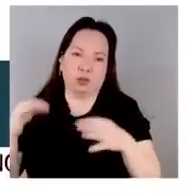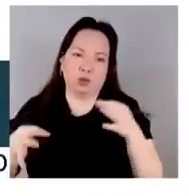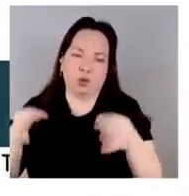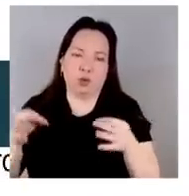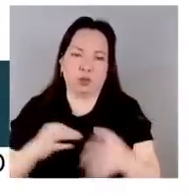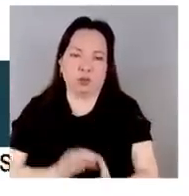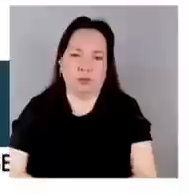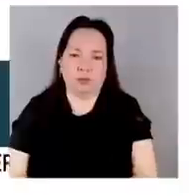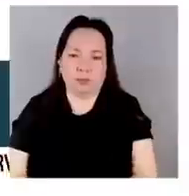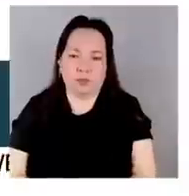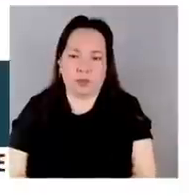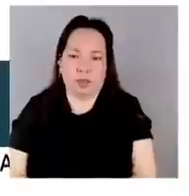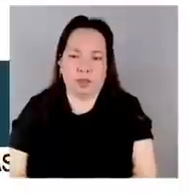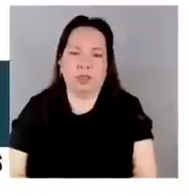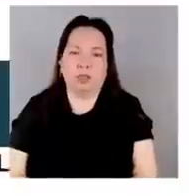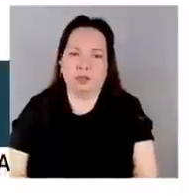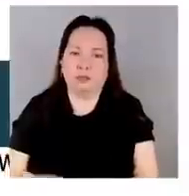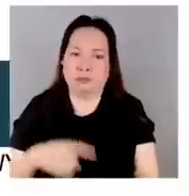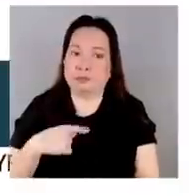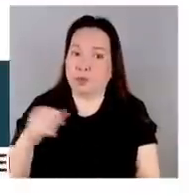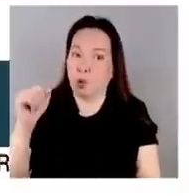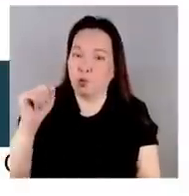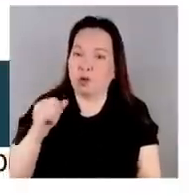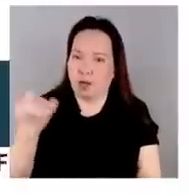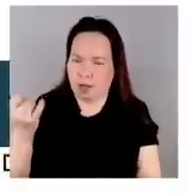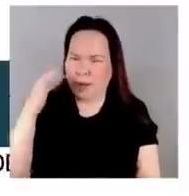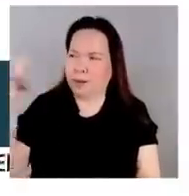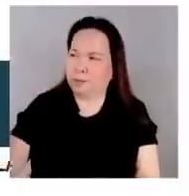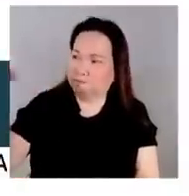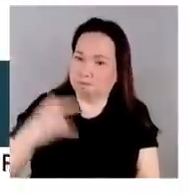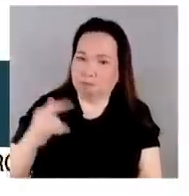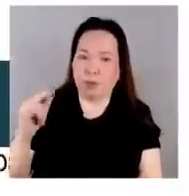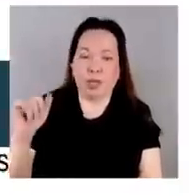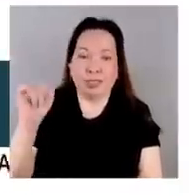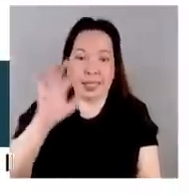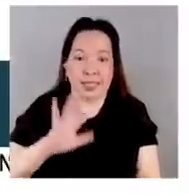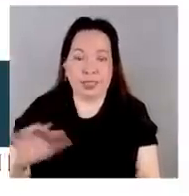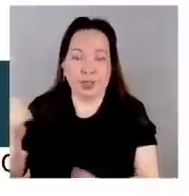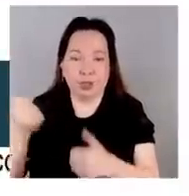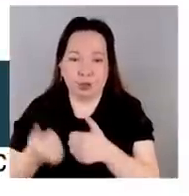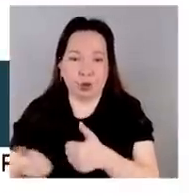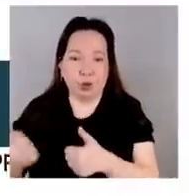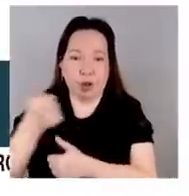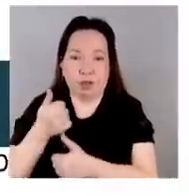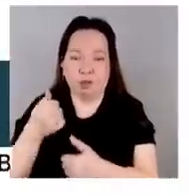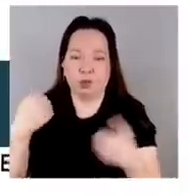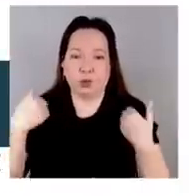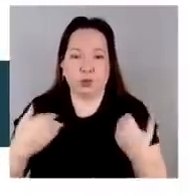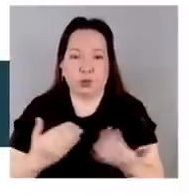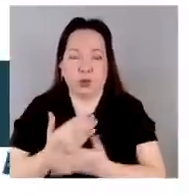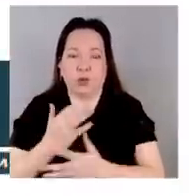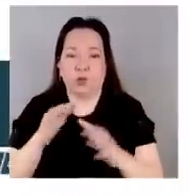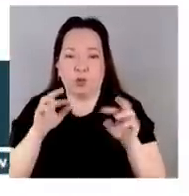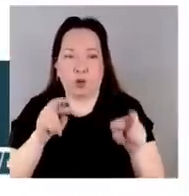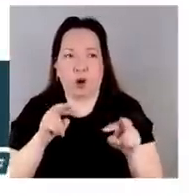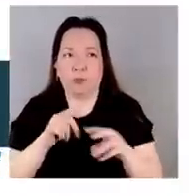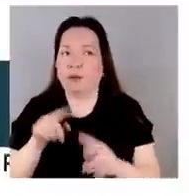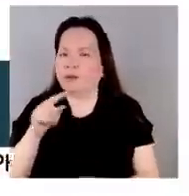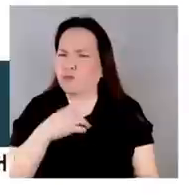In the whole of Asia, though, of course, you're here, you're visiting as Asia Director for Human Rights Watch. In the whole of Asia, though, what is your